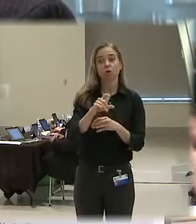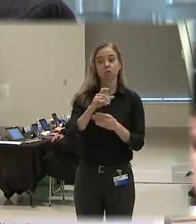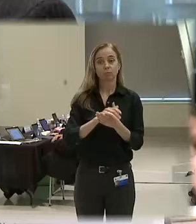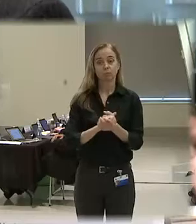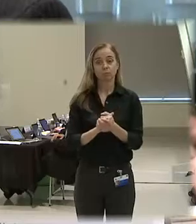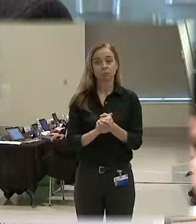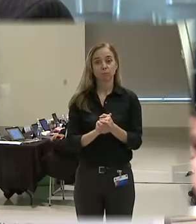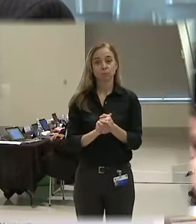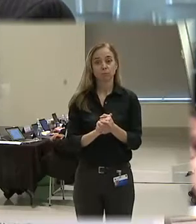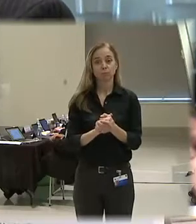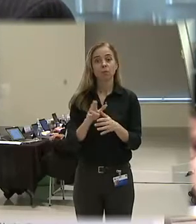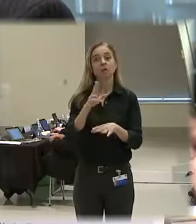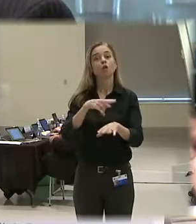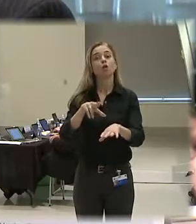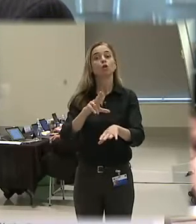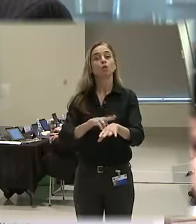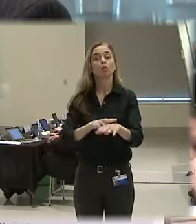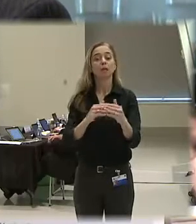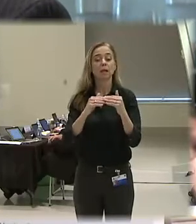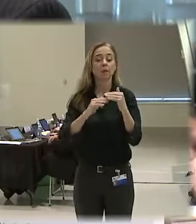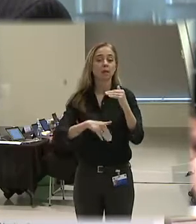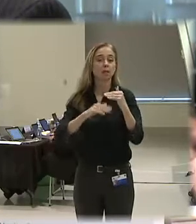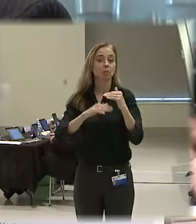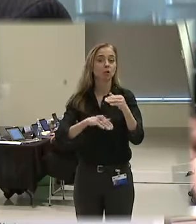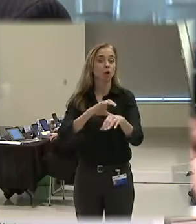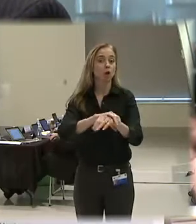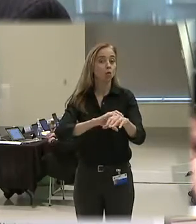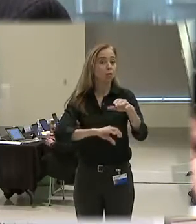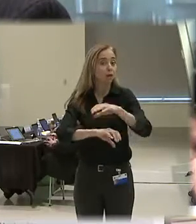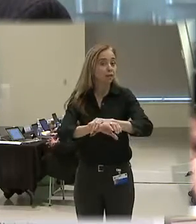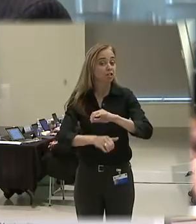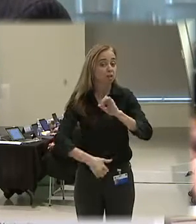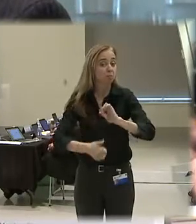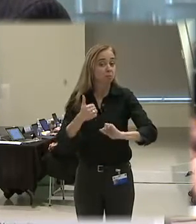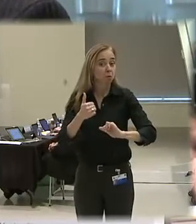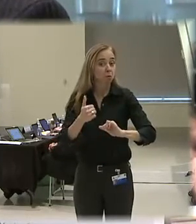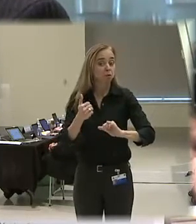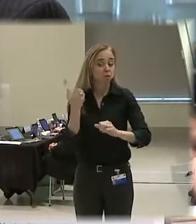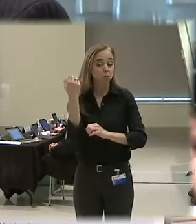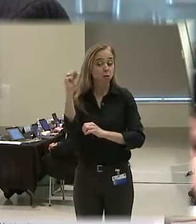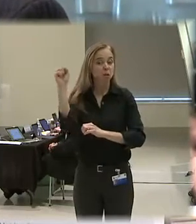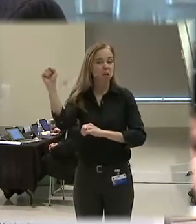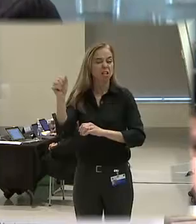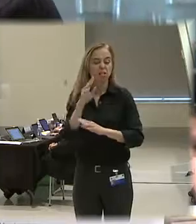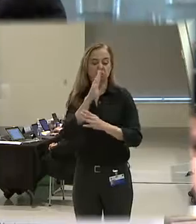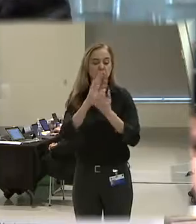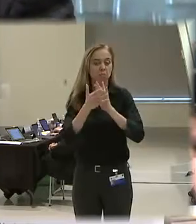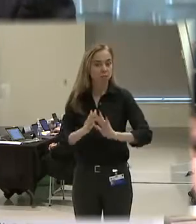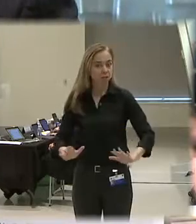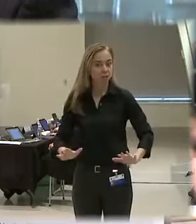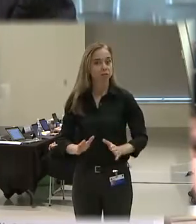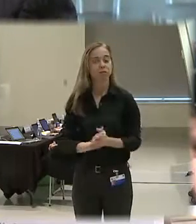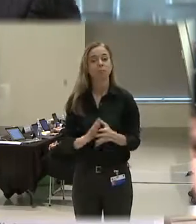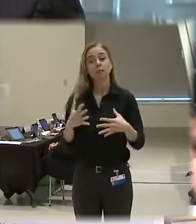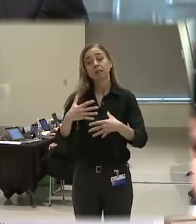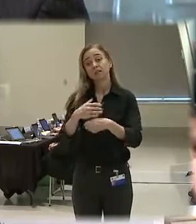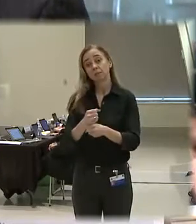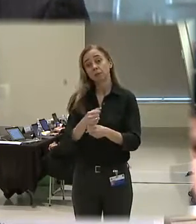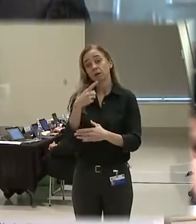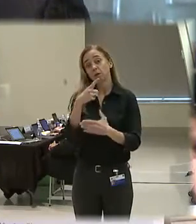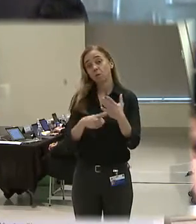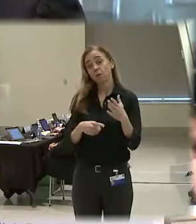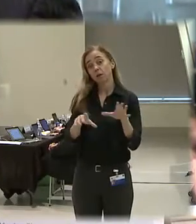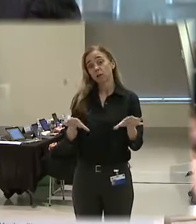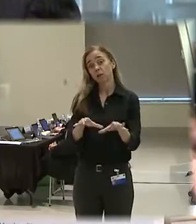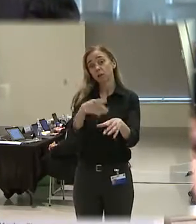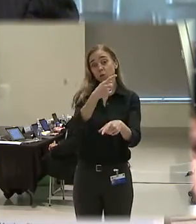topics. There were usually minimal arrests, and most protests remained peaceful. So, in summary, what is it that we